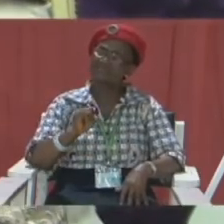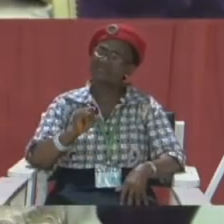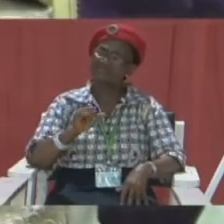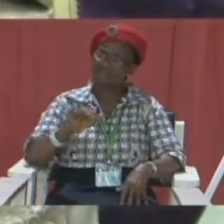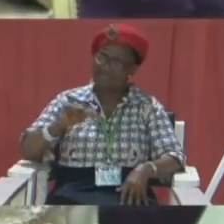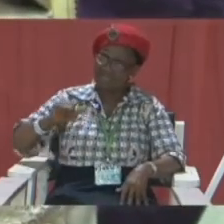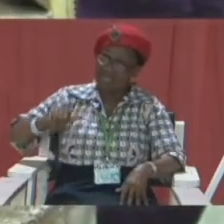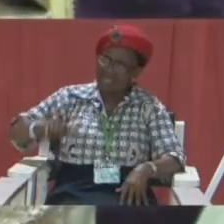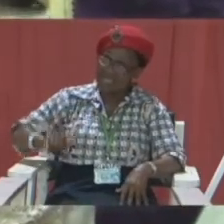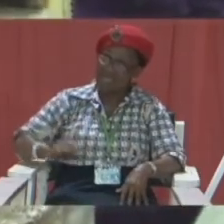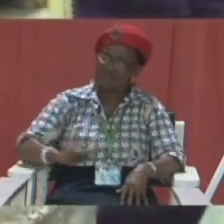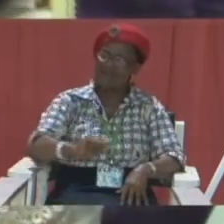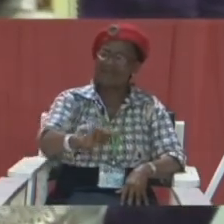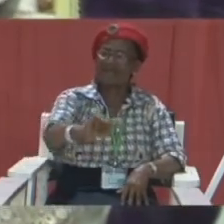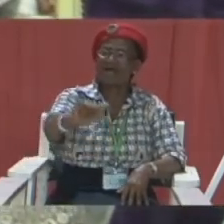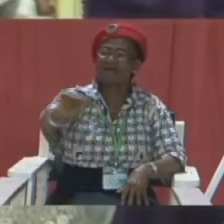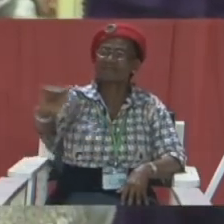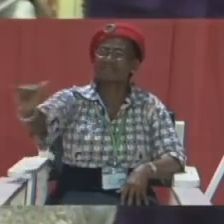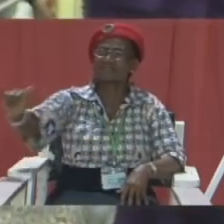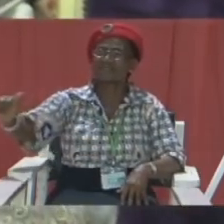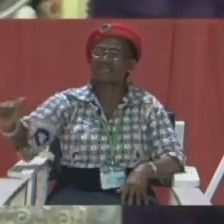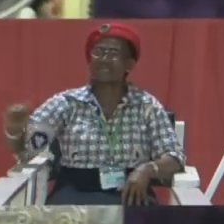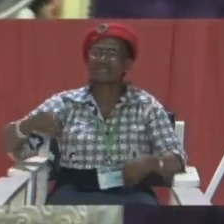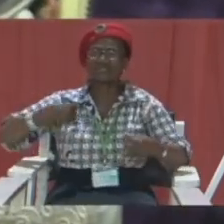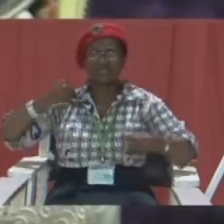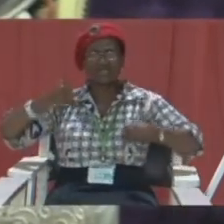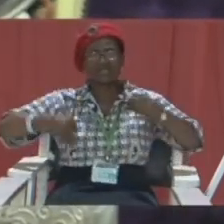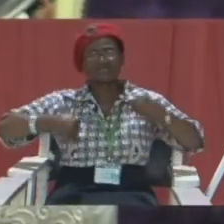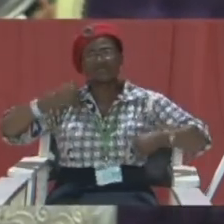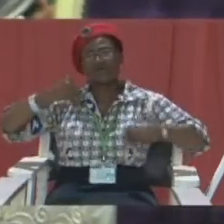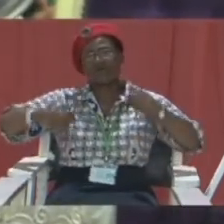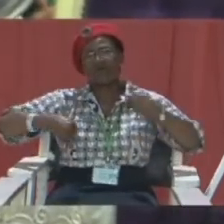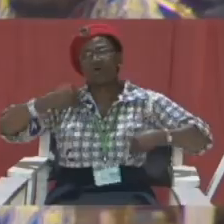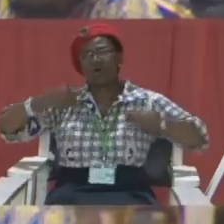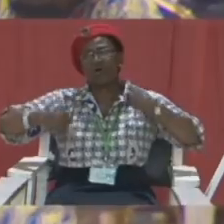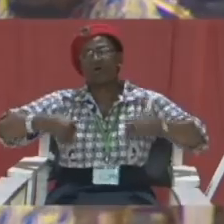everlasting joy. Ayo ayeraye.